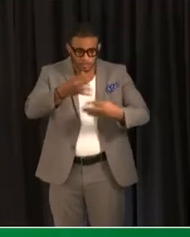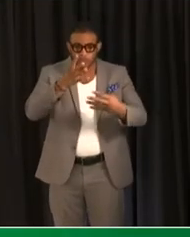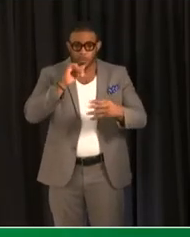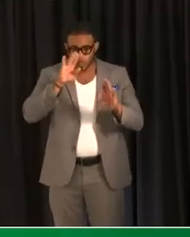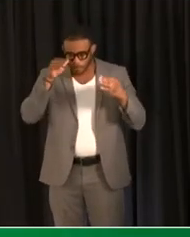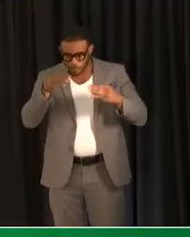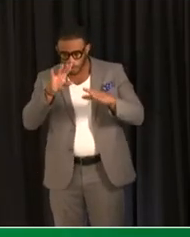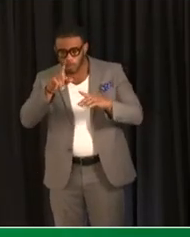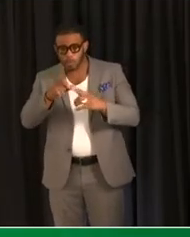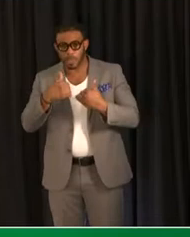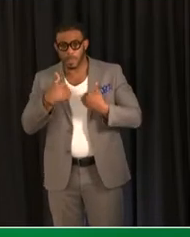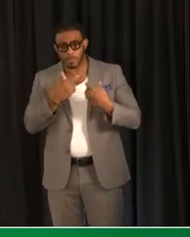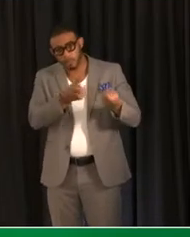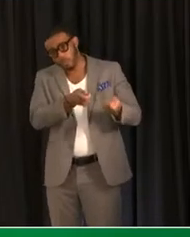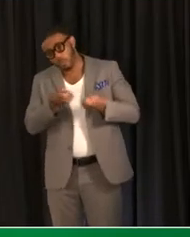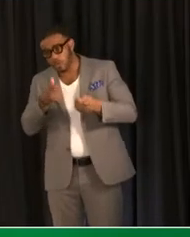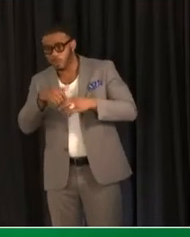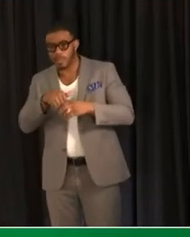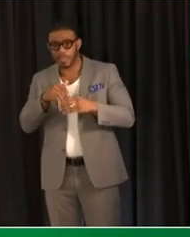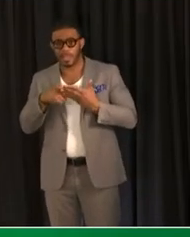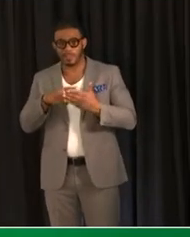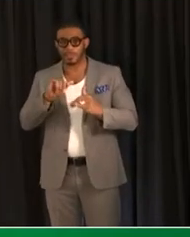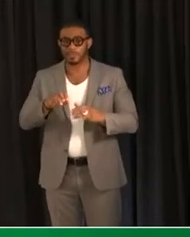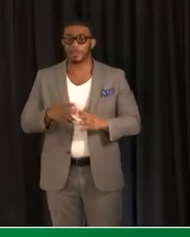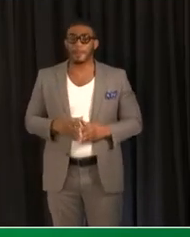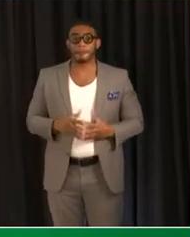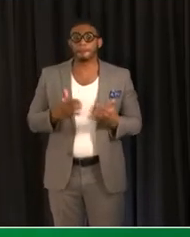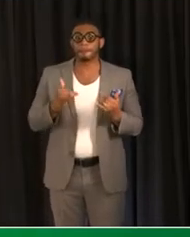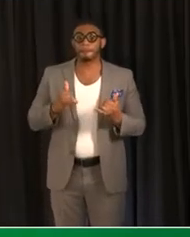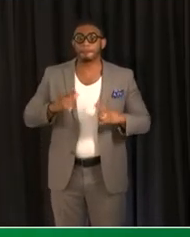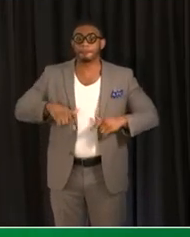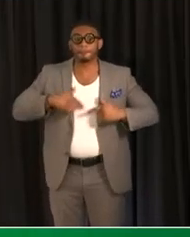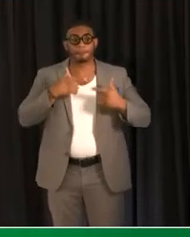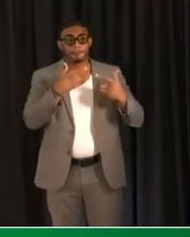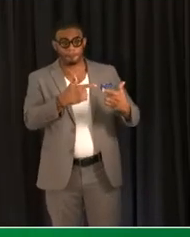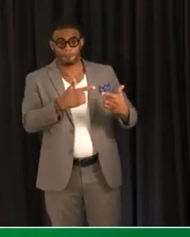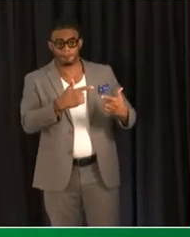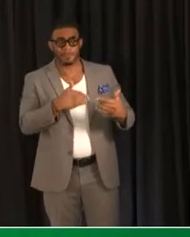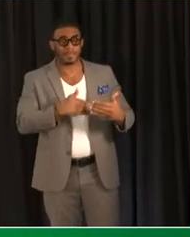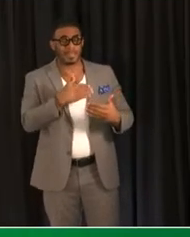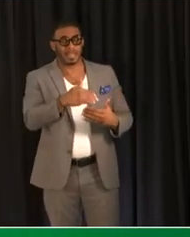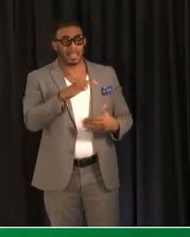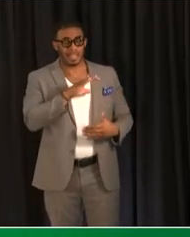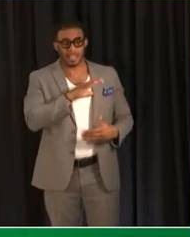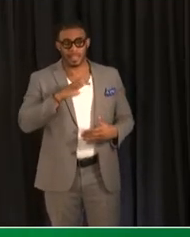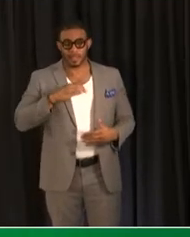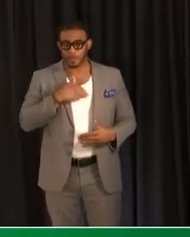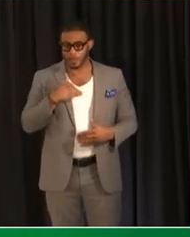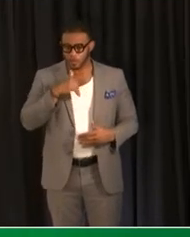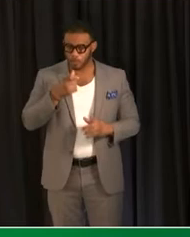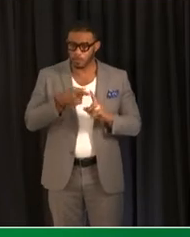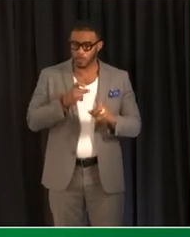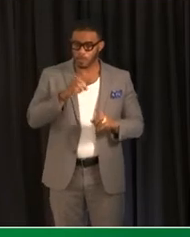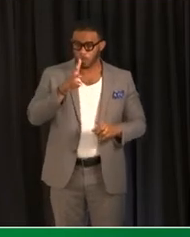the questions that you have and bring you into the conversation that way. But with that, I want to bring in our next council member who's from